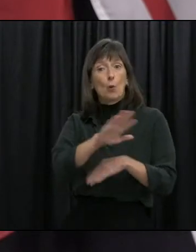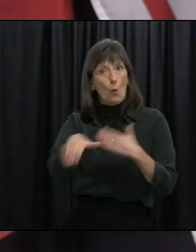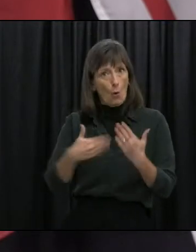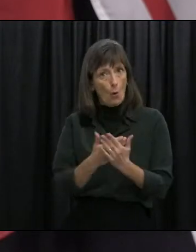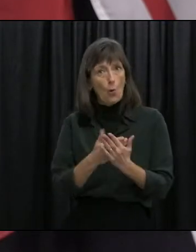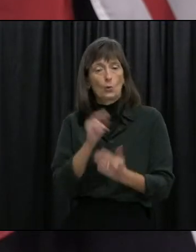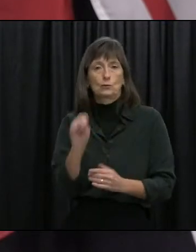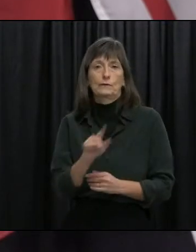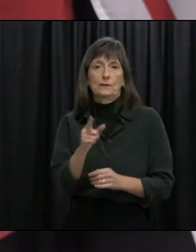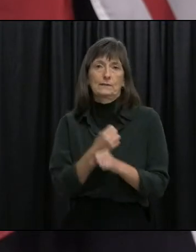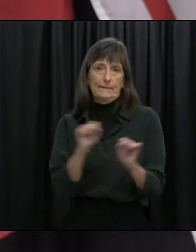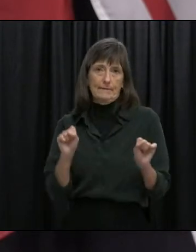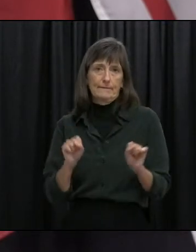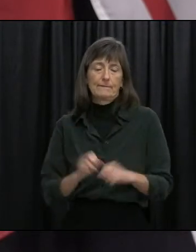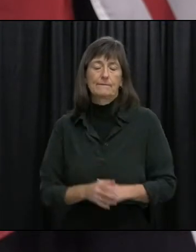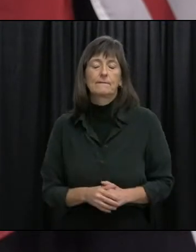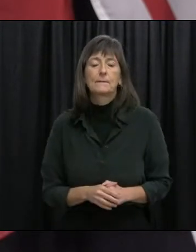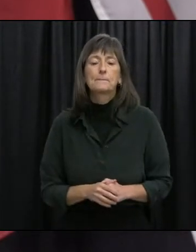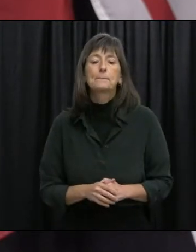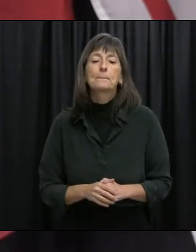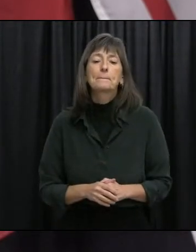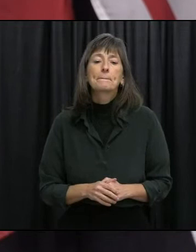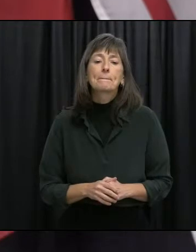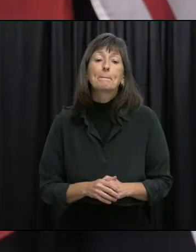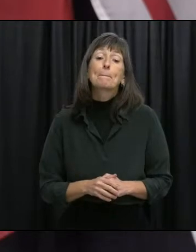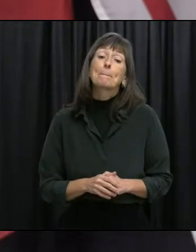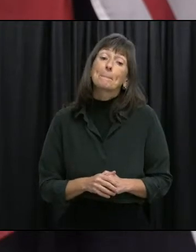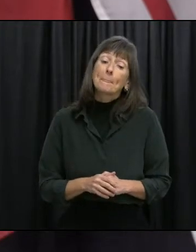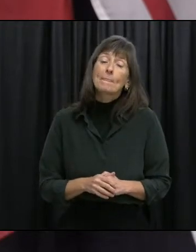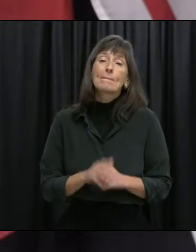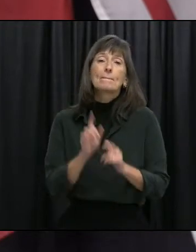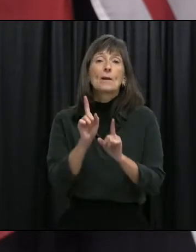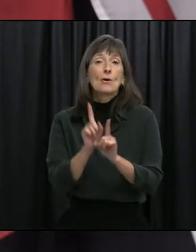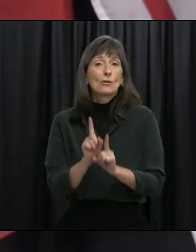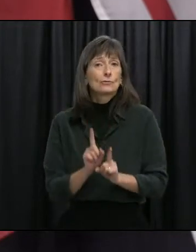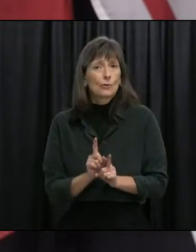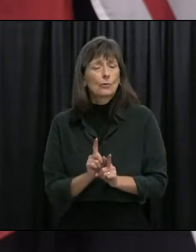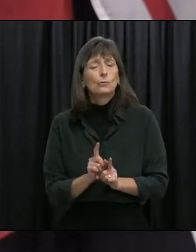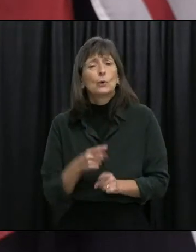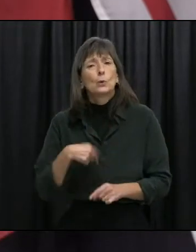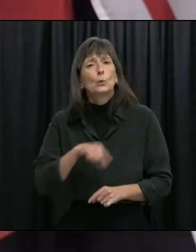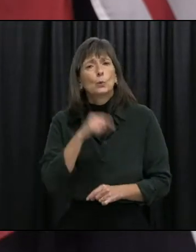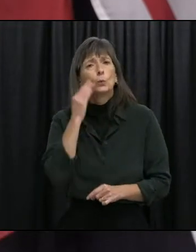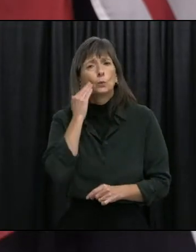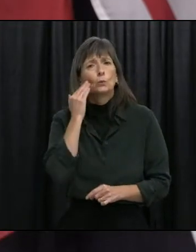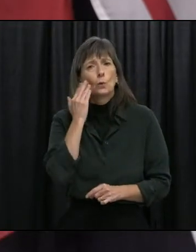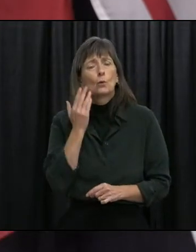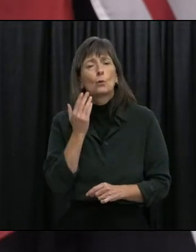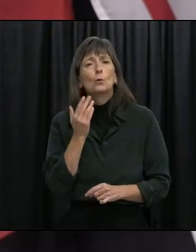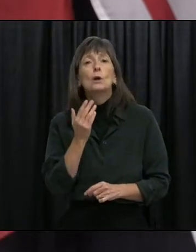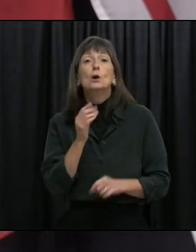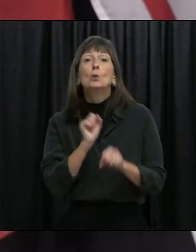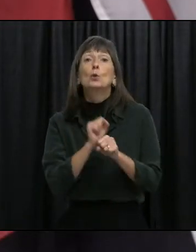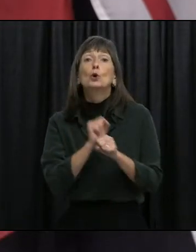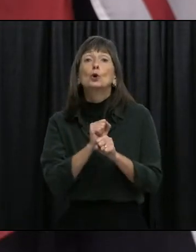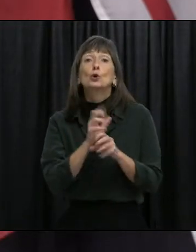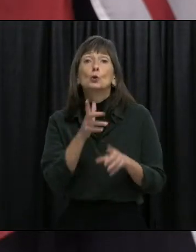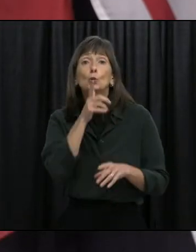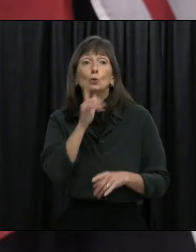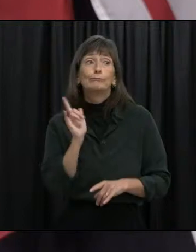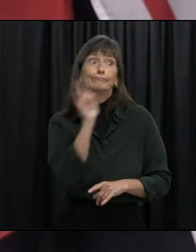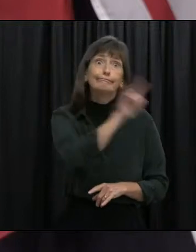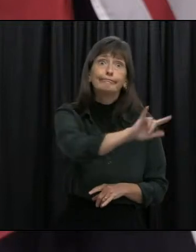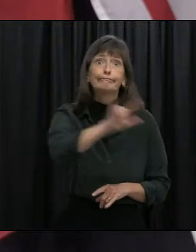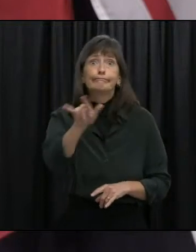possible. I think having said that, we do need to acknowledge the challenge that rotational workers have. It is a